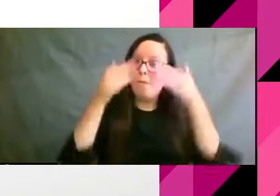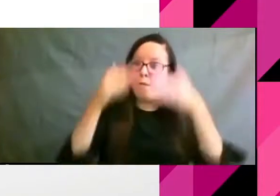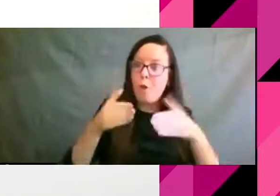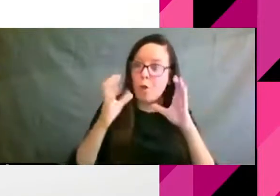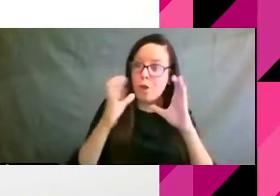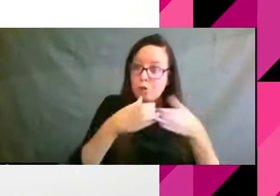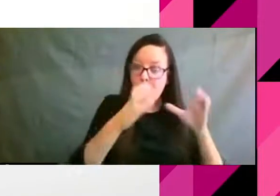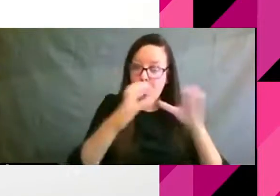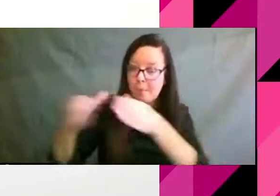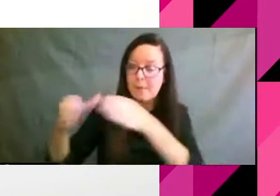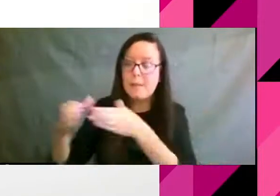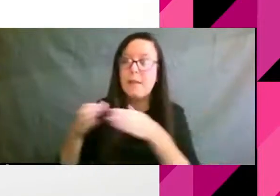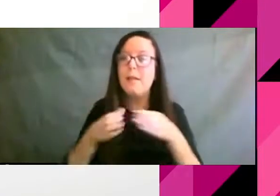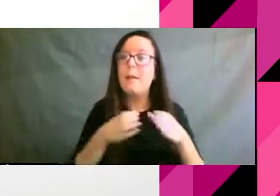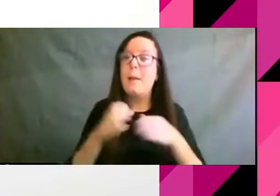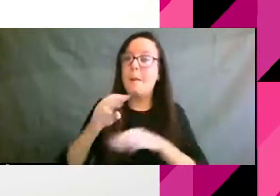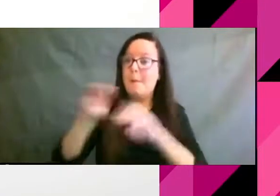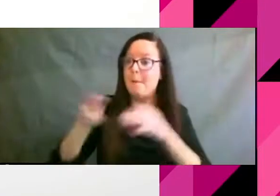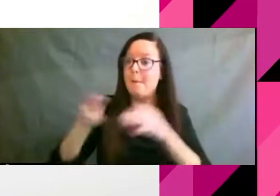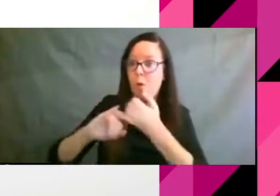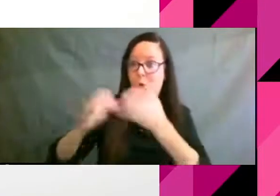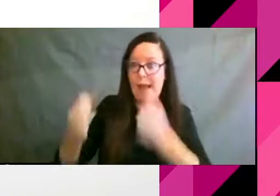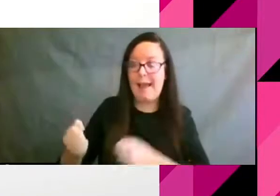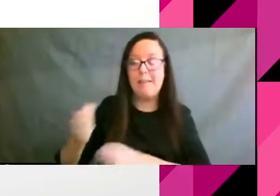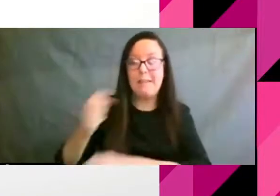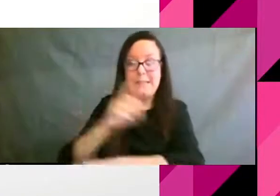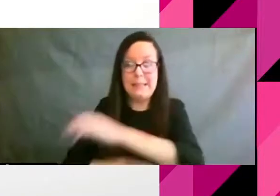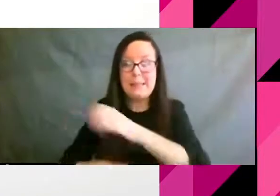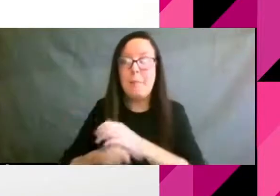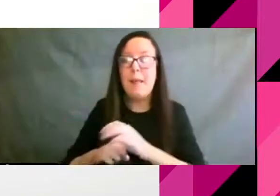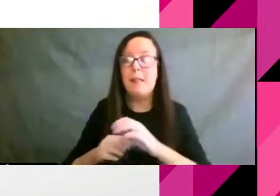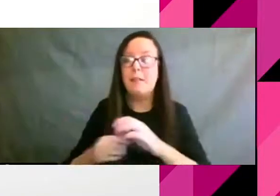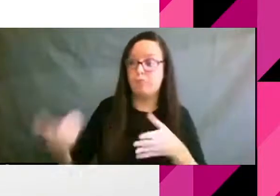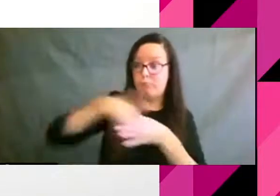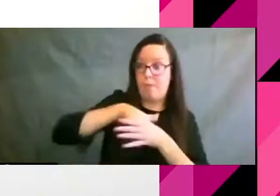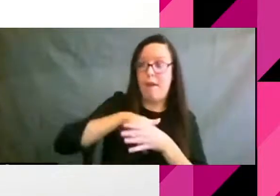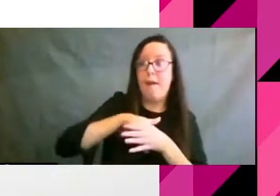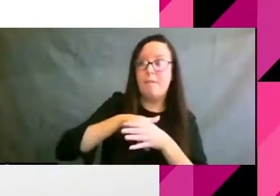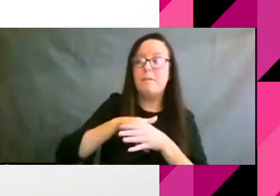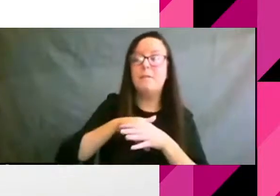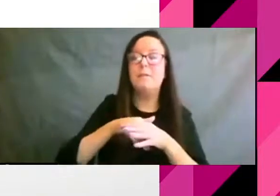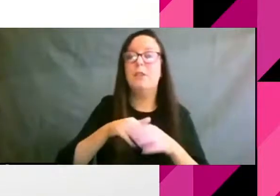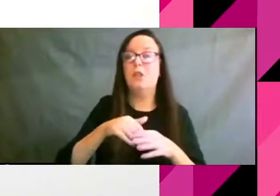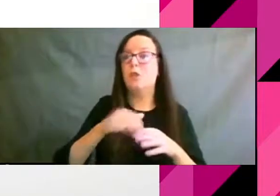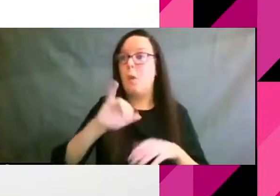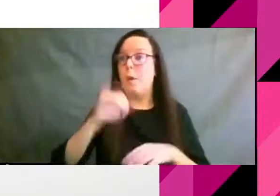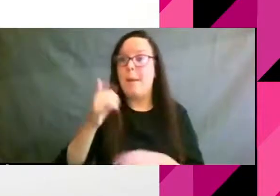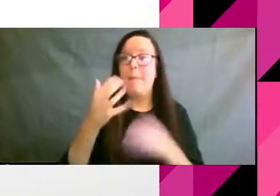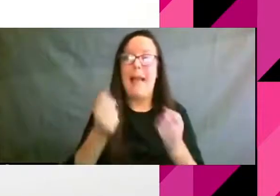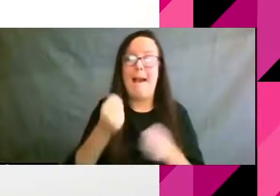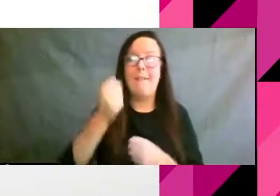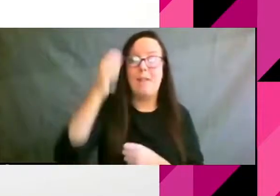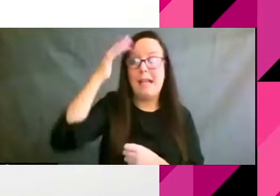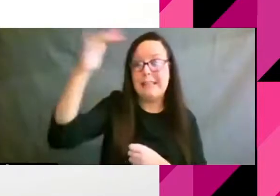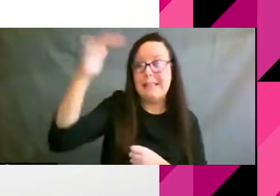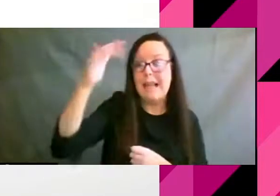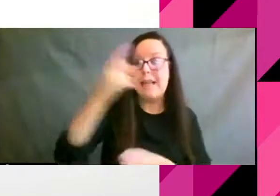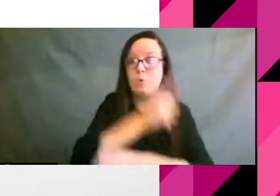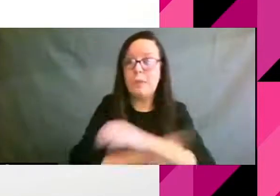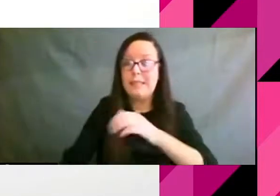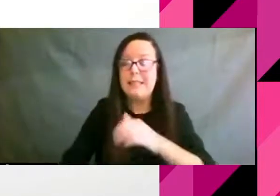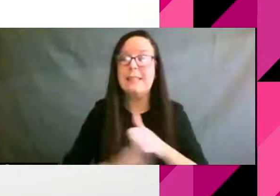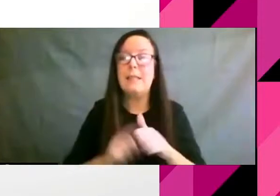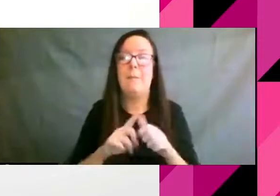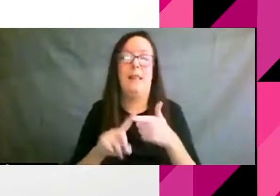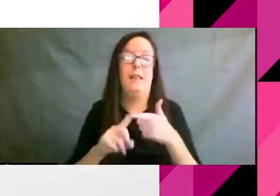that were harder to reach in stage one consultations, for example, people with intellectual disability and people with disability in